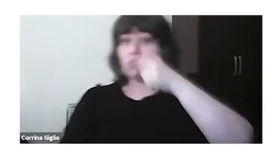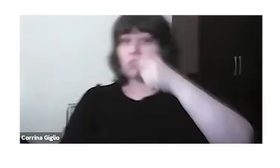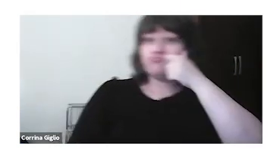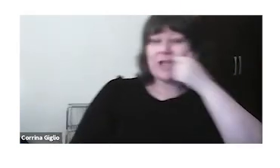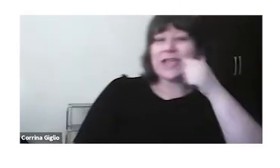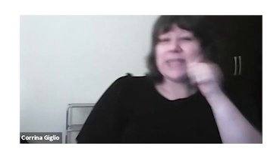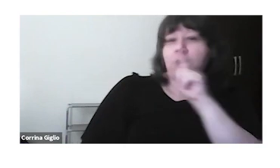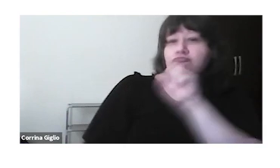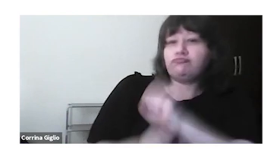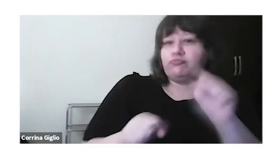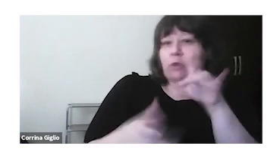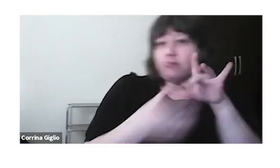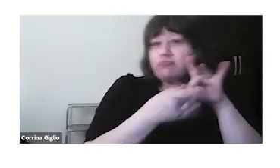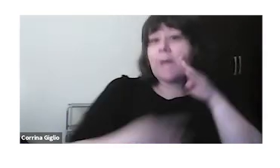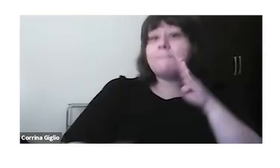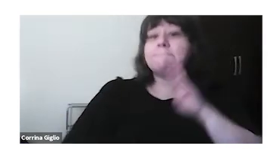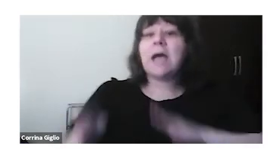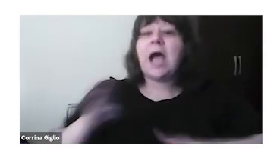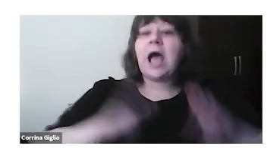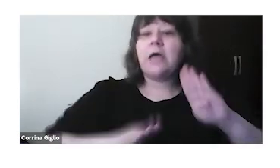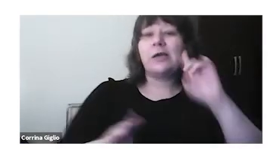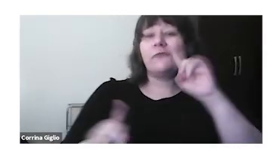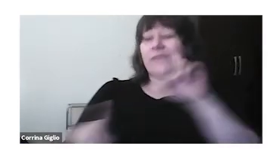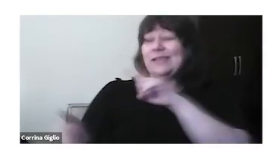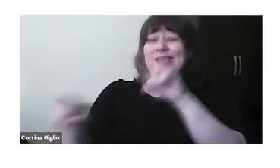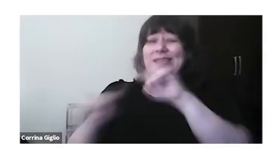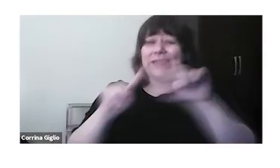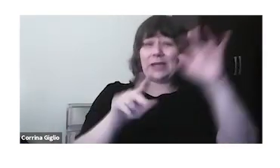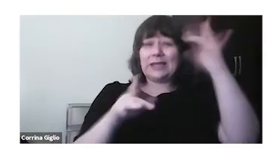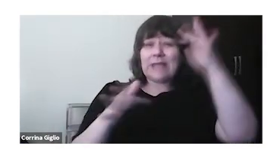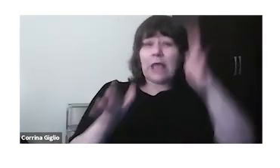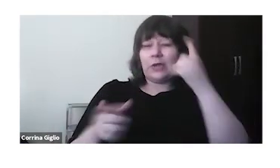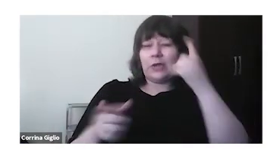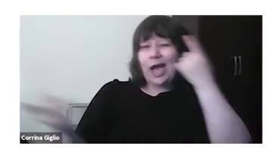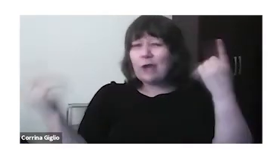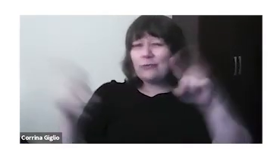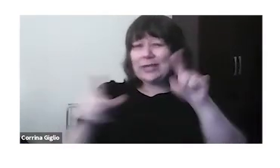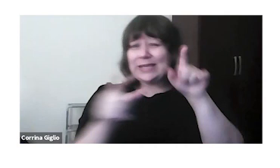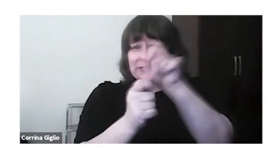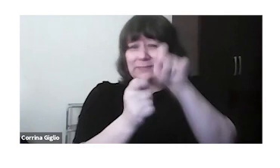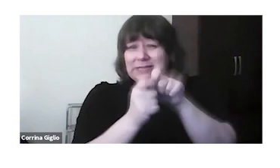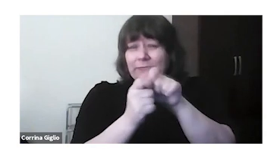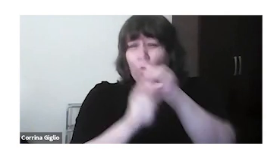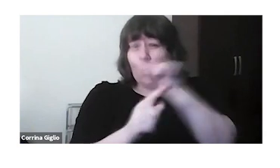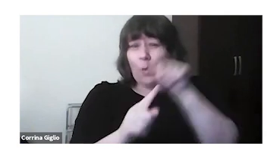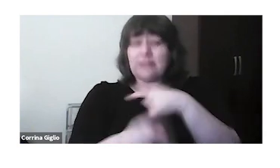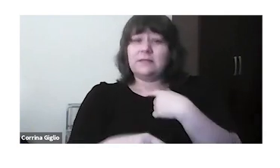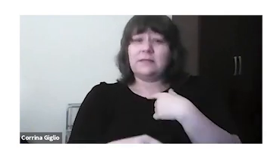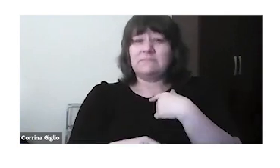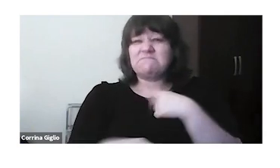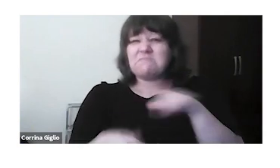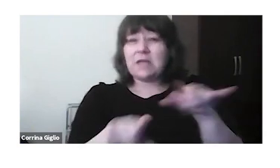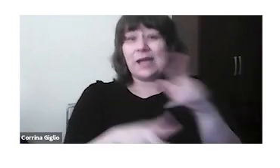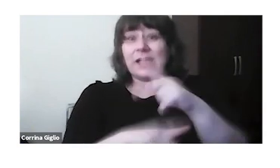reality. There's no consensus among scholars about when exactly sort of phenotypical difference